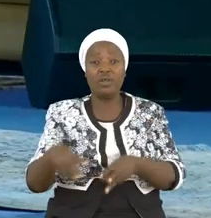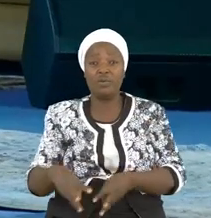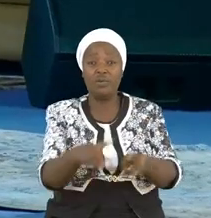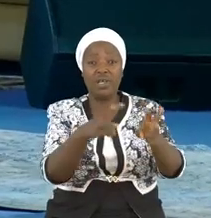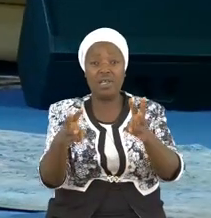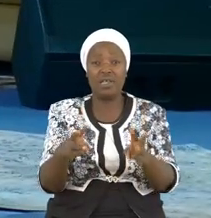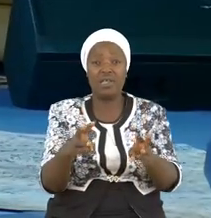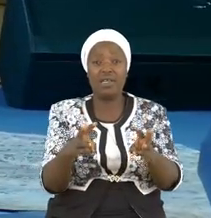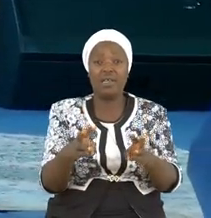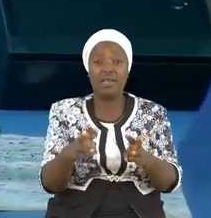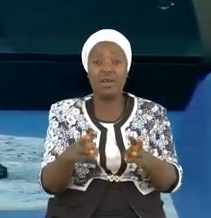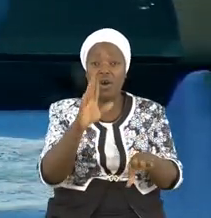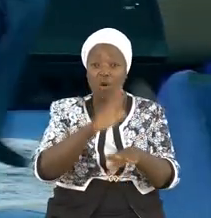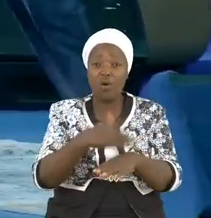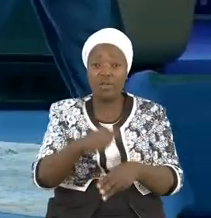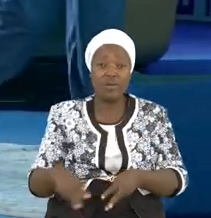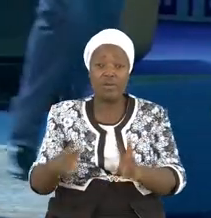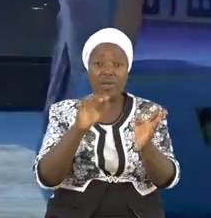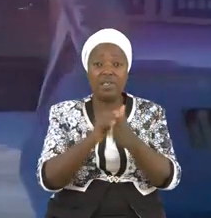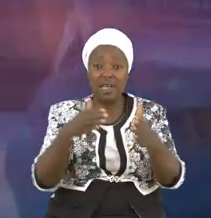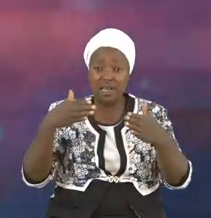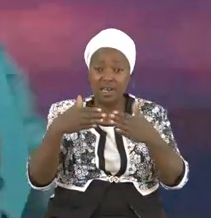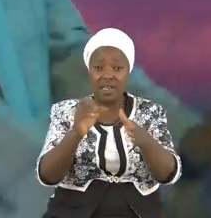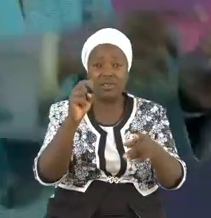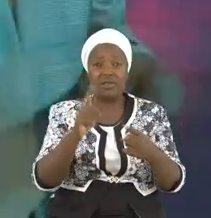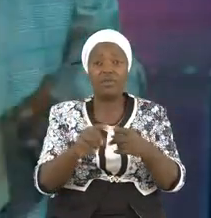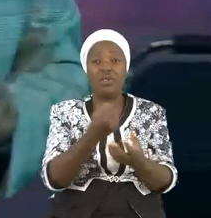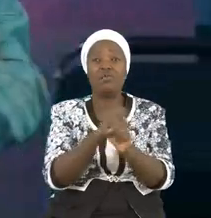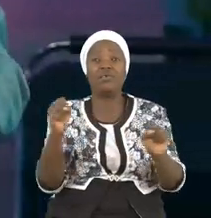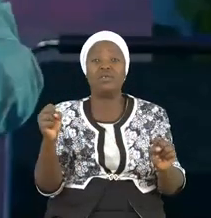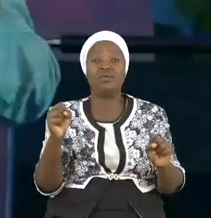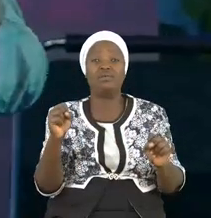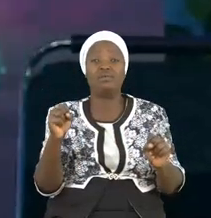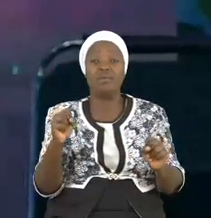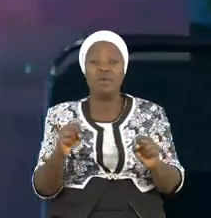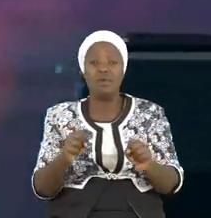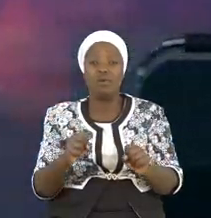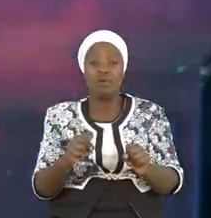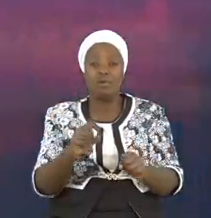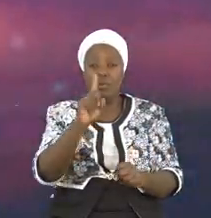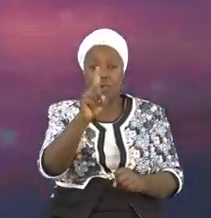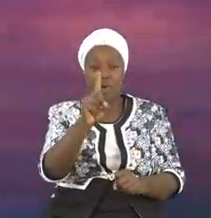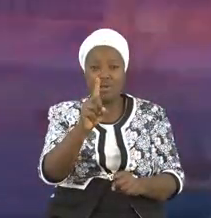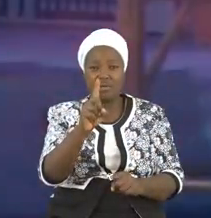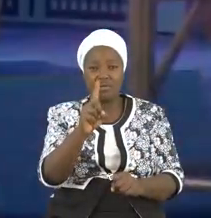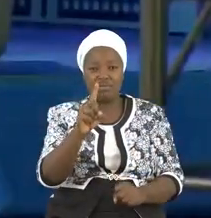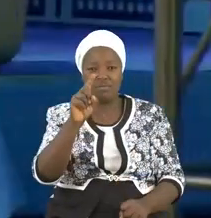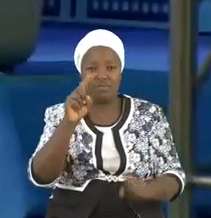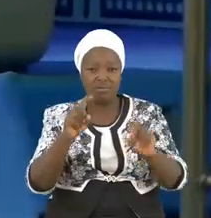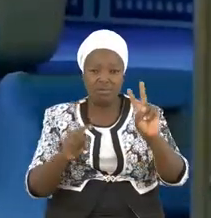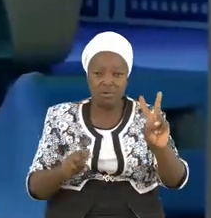on the way that leads to redemption. One, two,